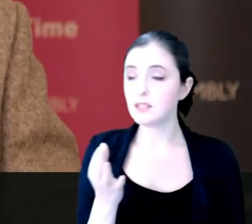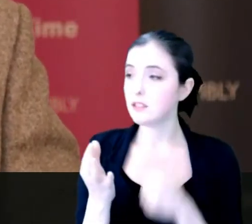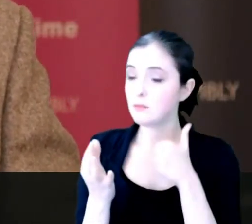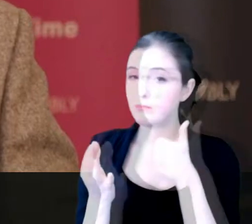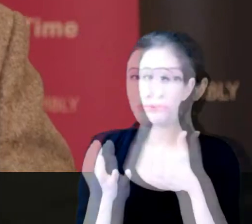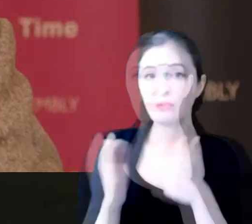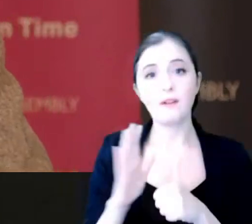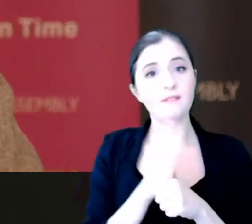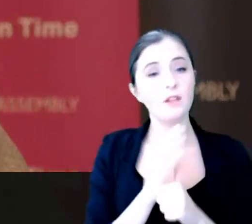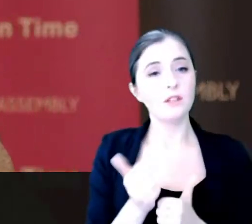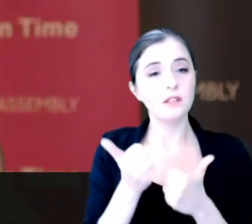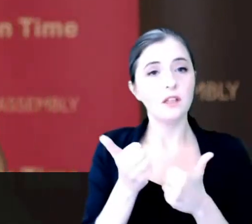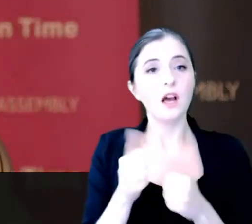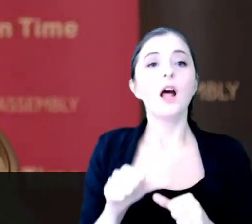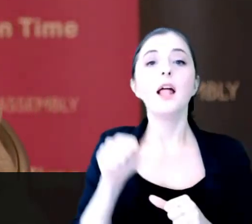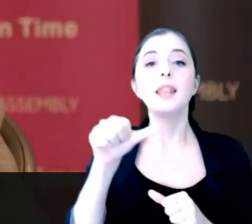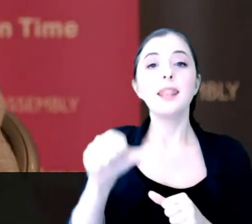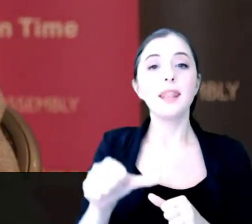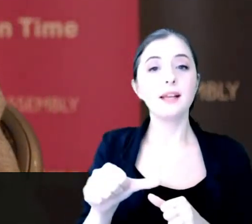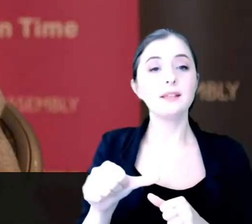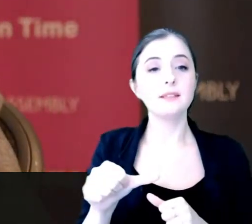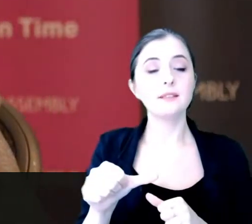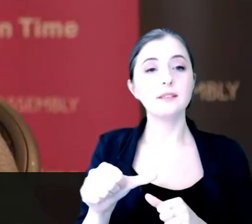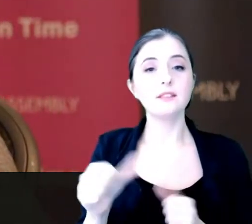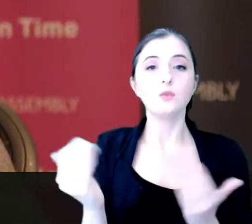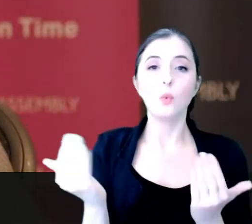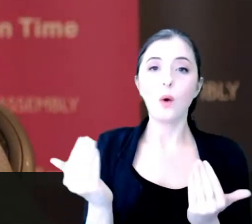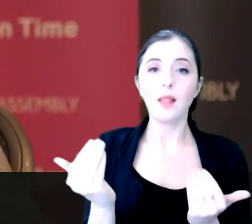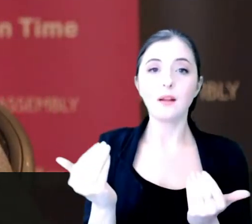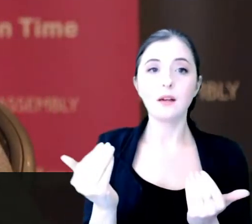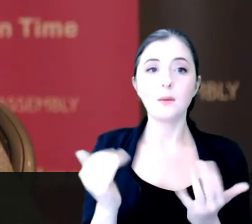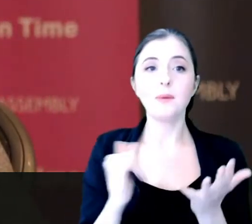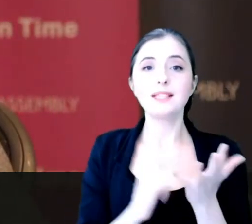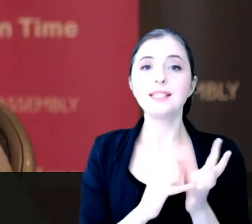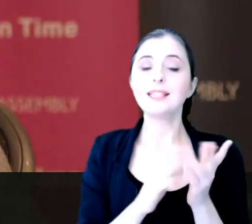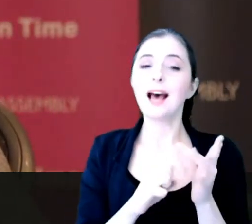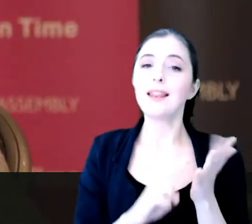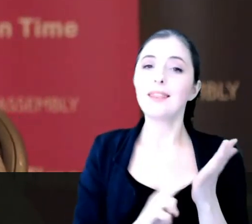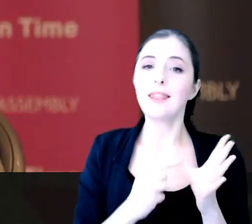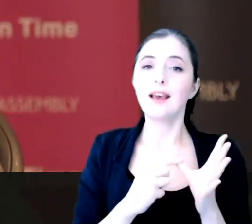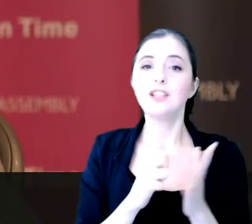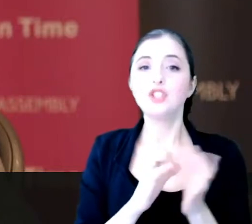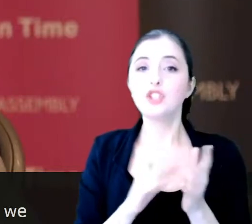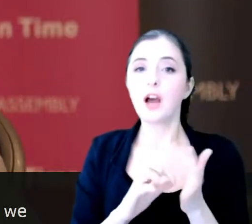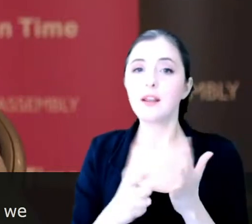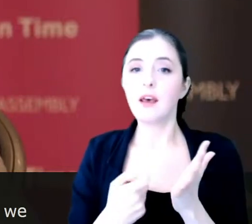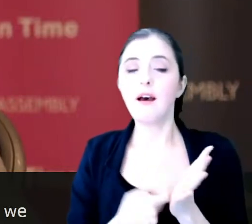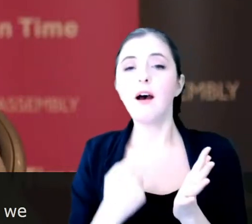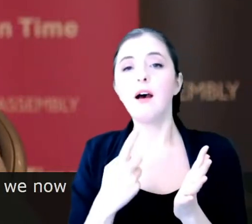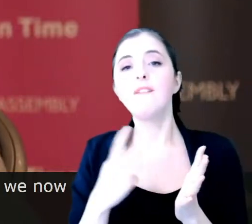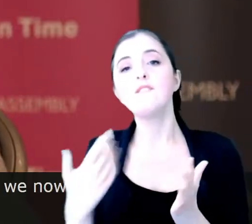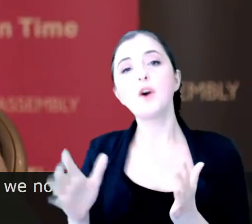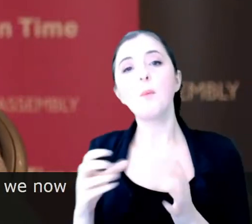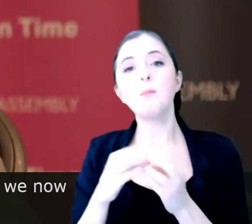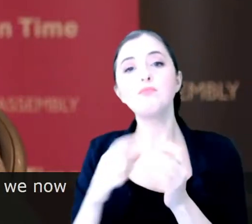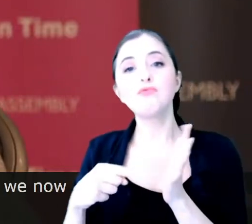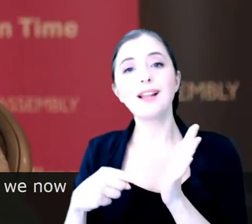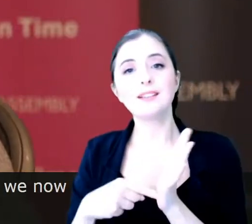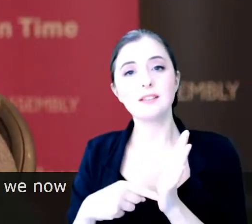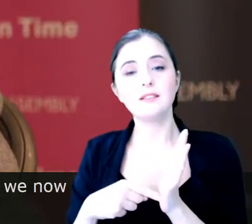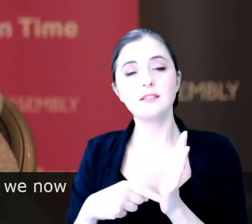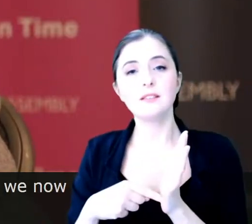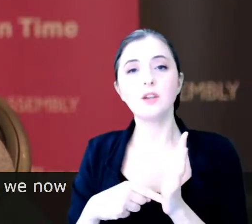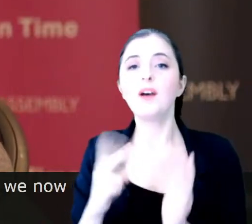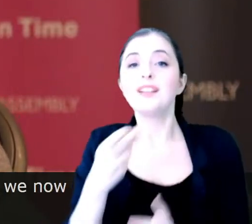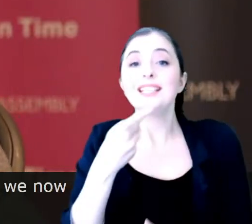we now welcome Sapna Chadha from Brent, who will ask our second question on transport